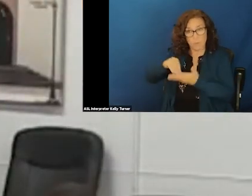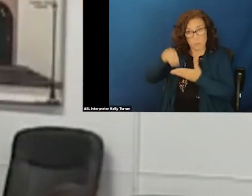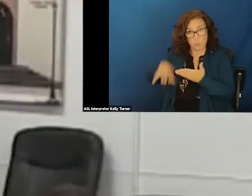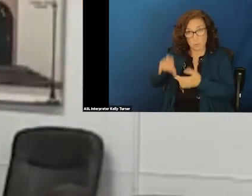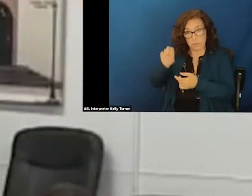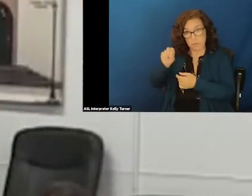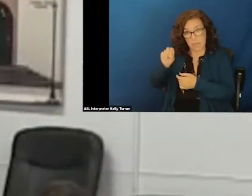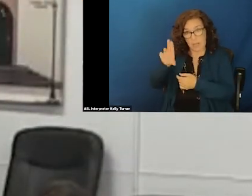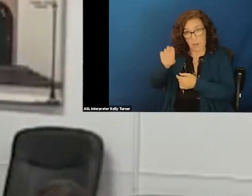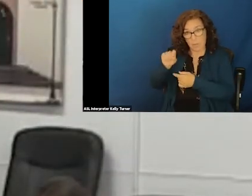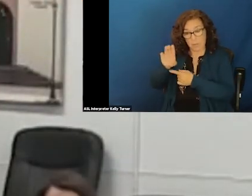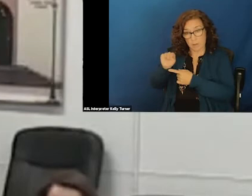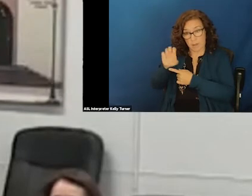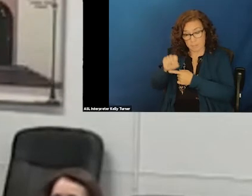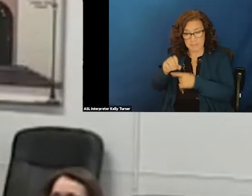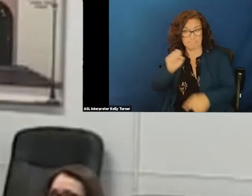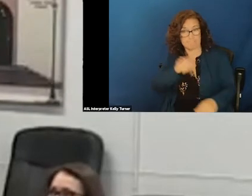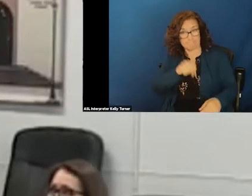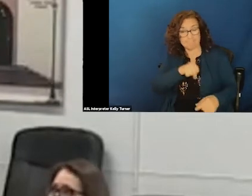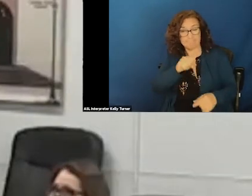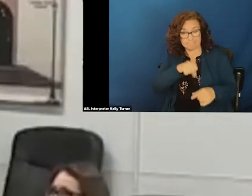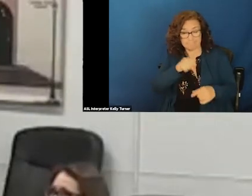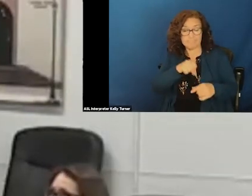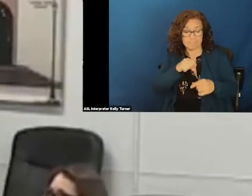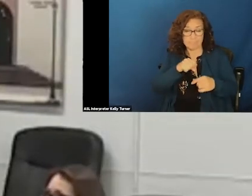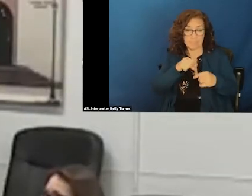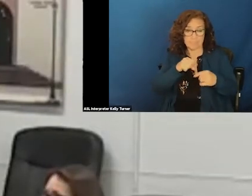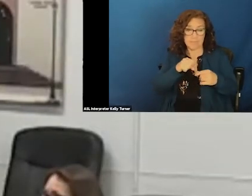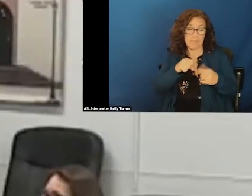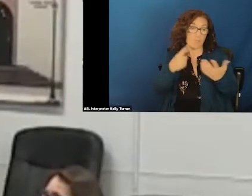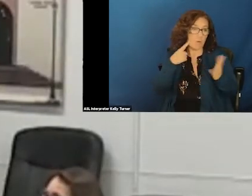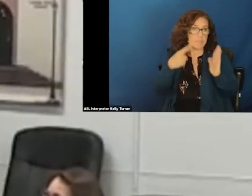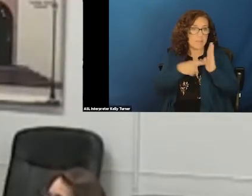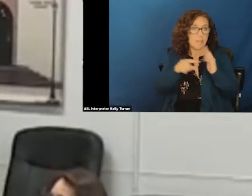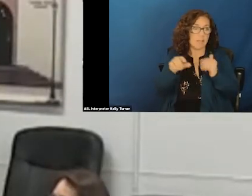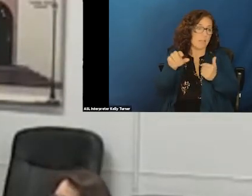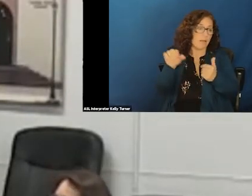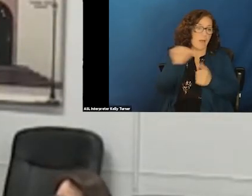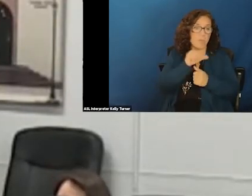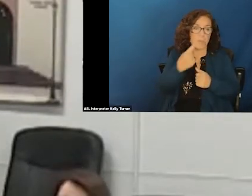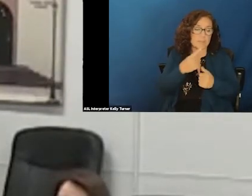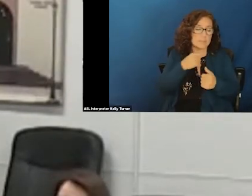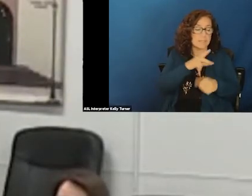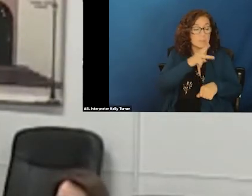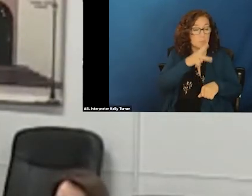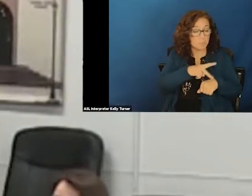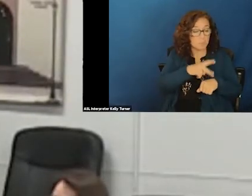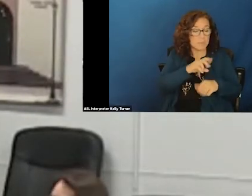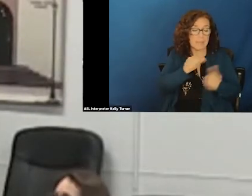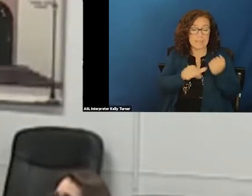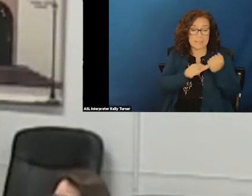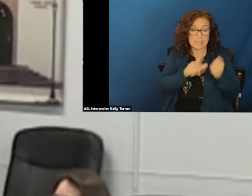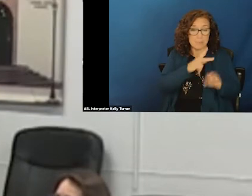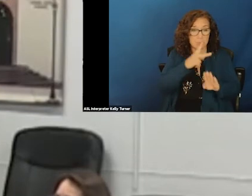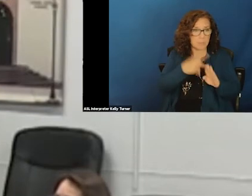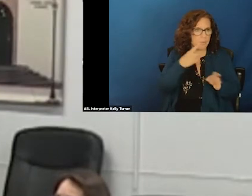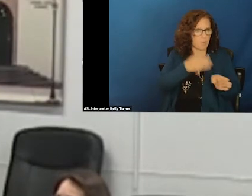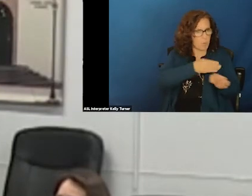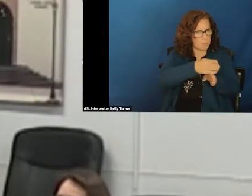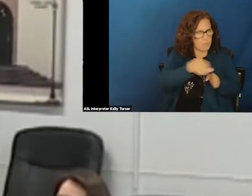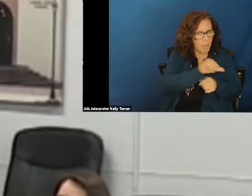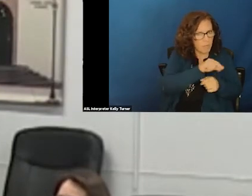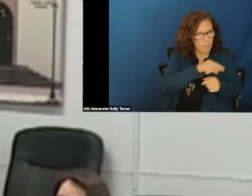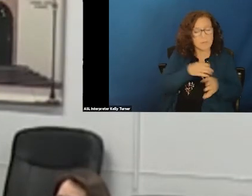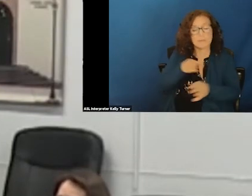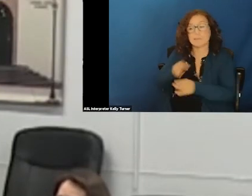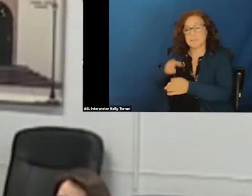in that job description. And I wanted to also mention that there's not an increase to the budget around this actual move. It's just a